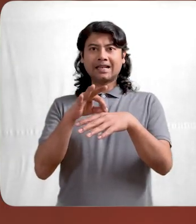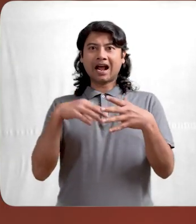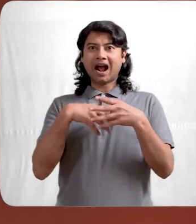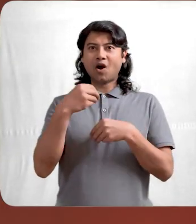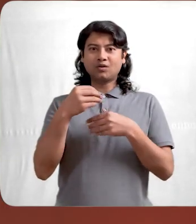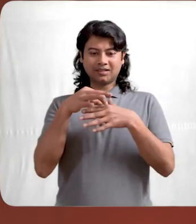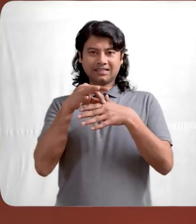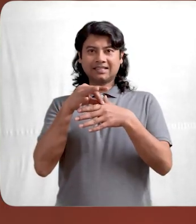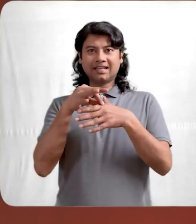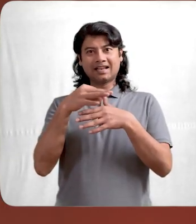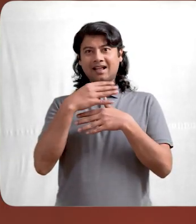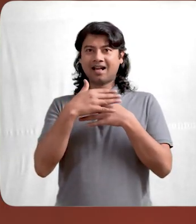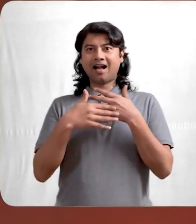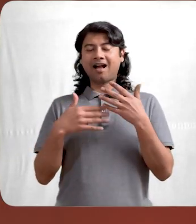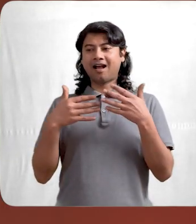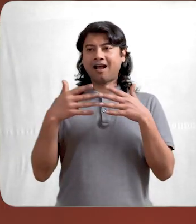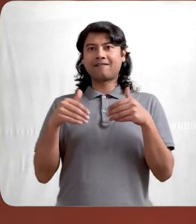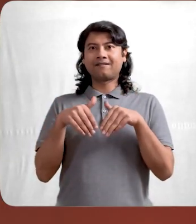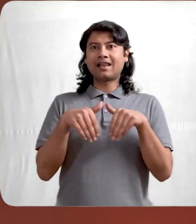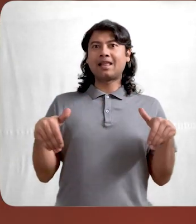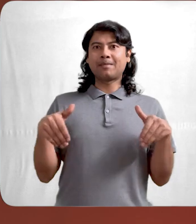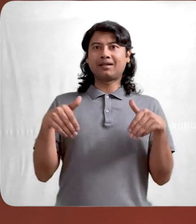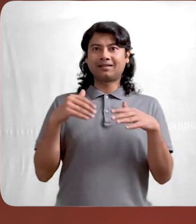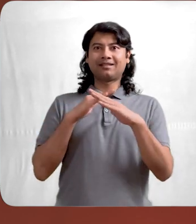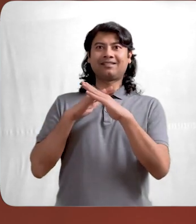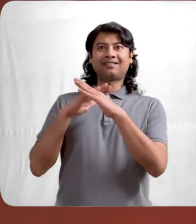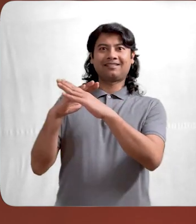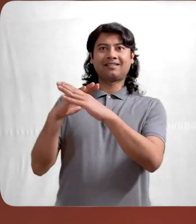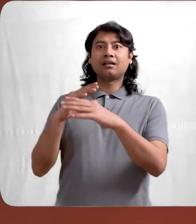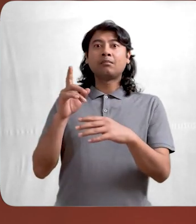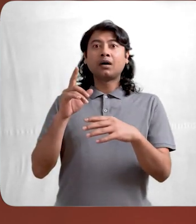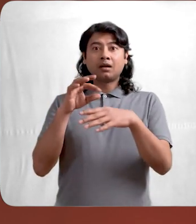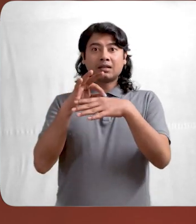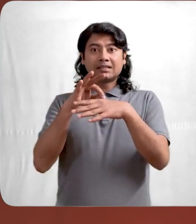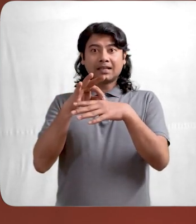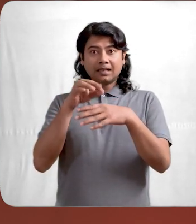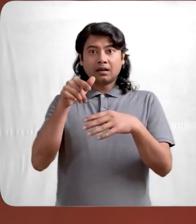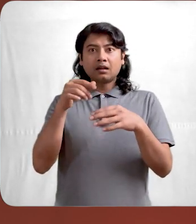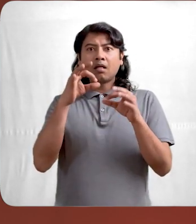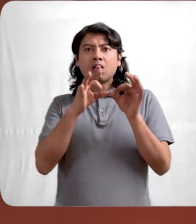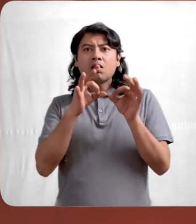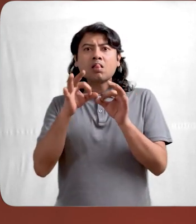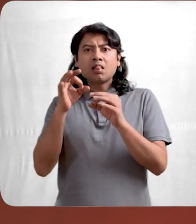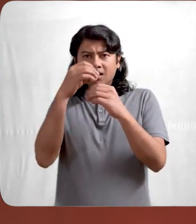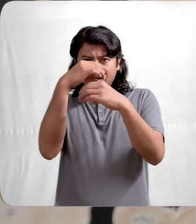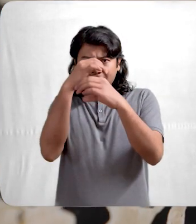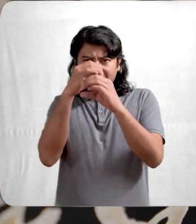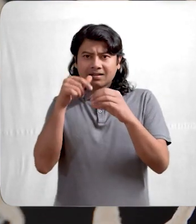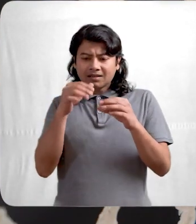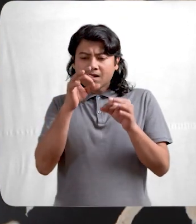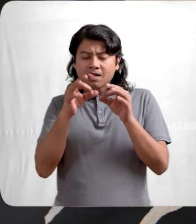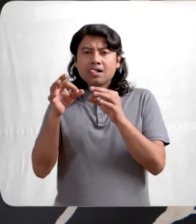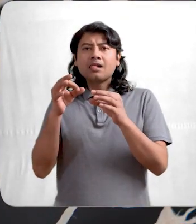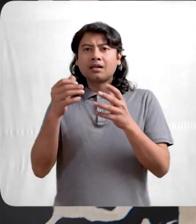your skin is the end of you as a physical body, but if you see through microscope,